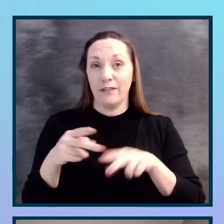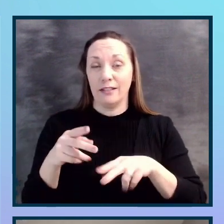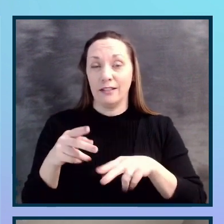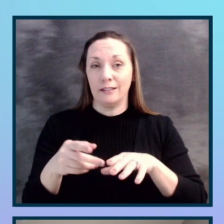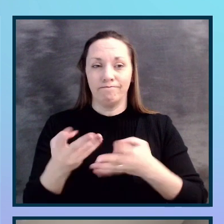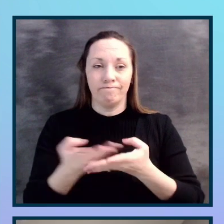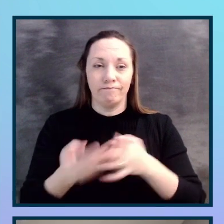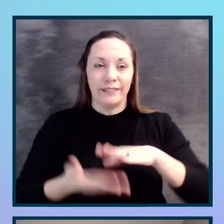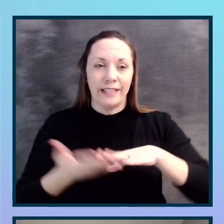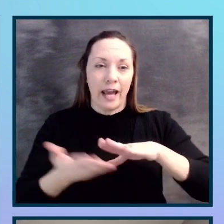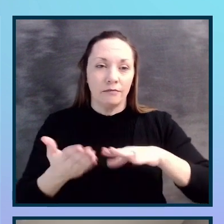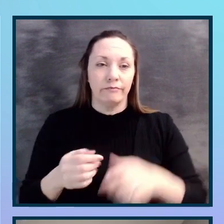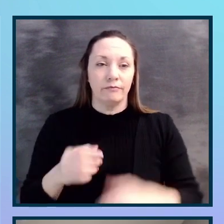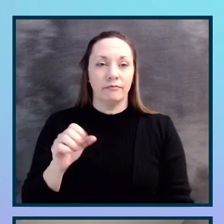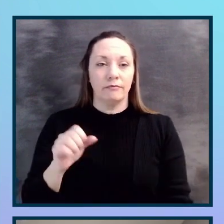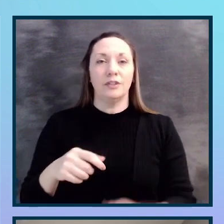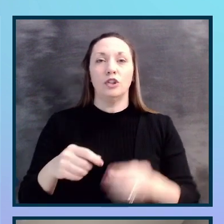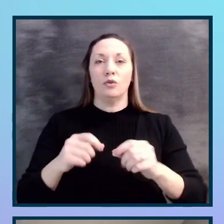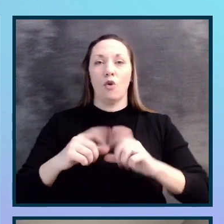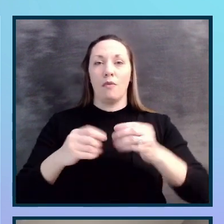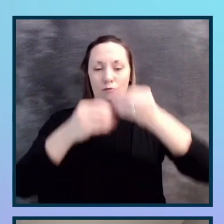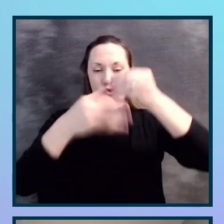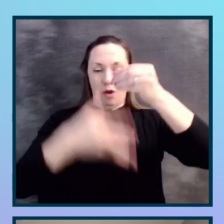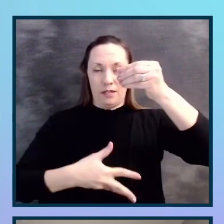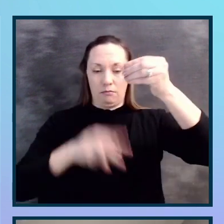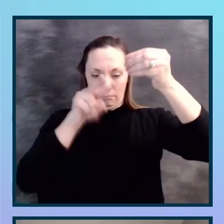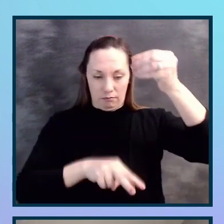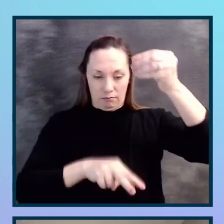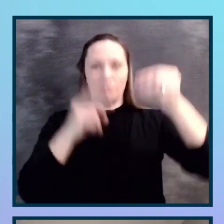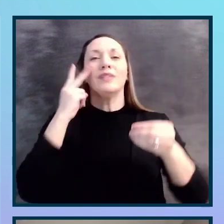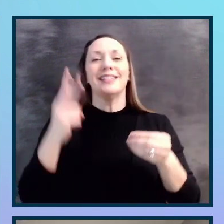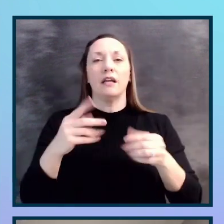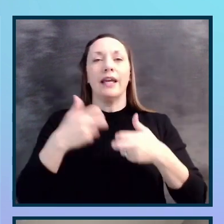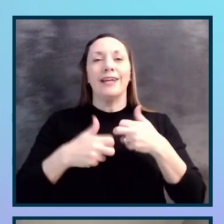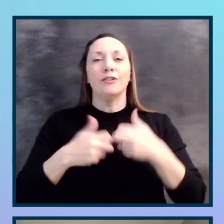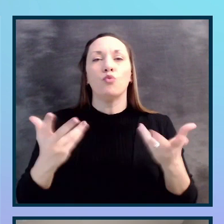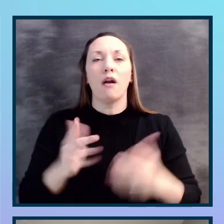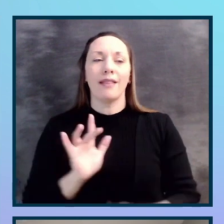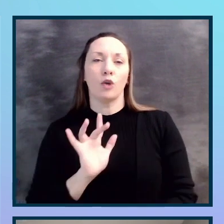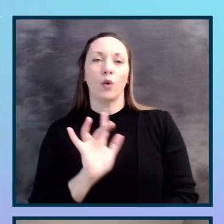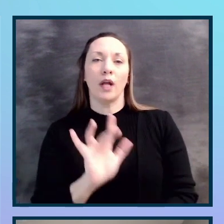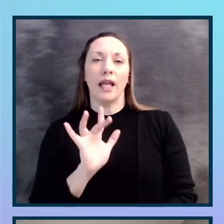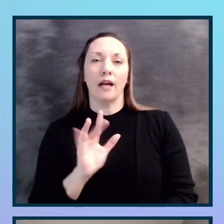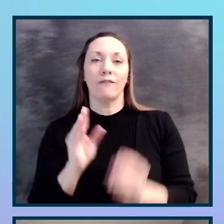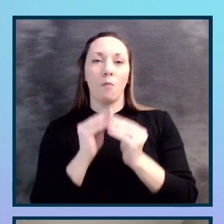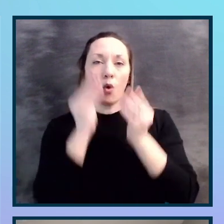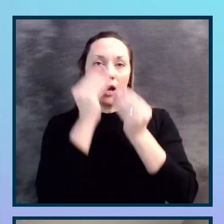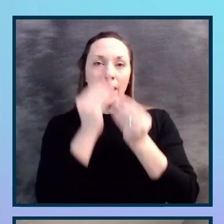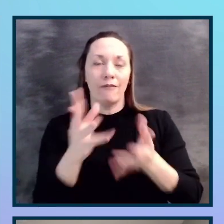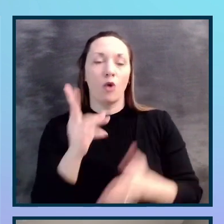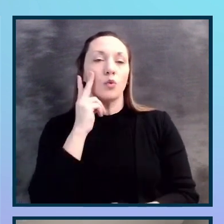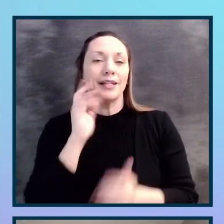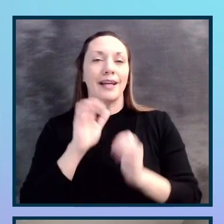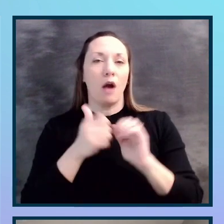open up the drop downs, you can actually see what those issues are and actually click for more info to see how